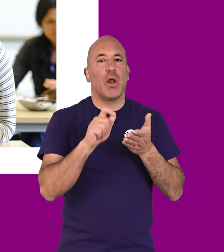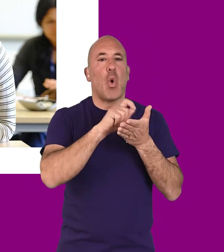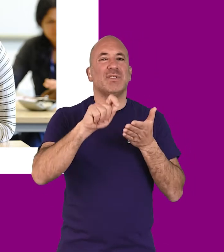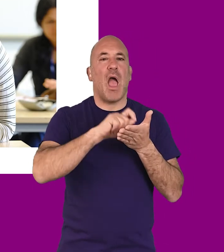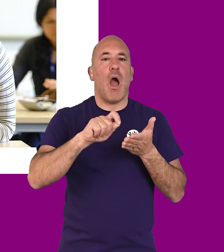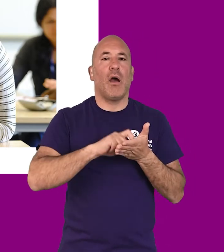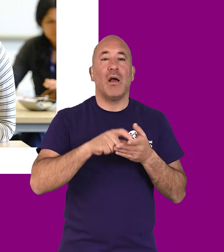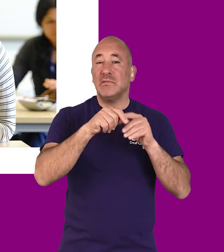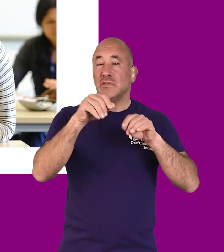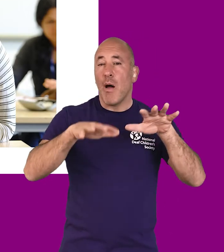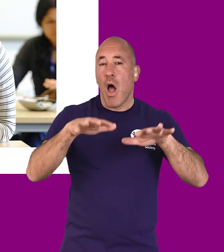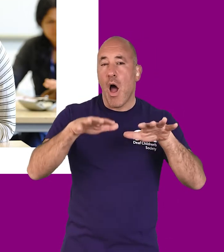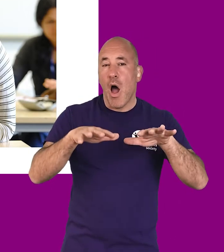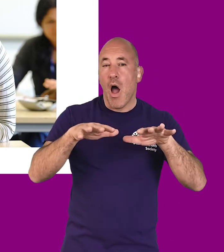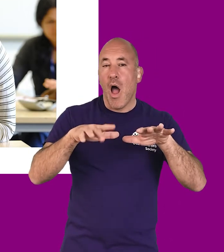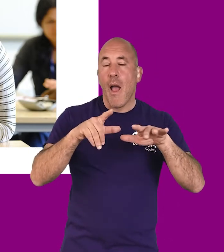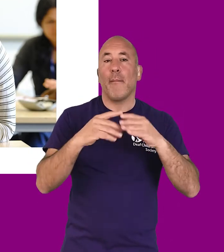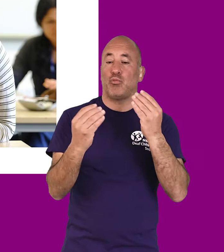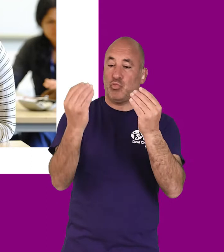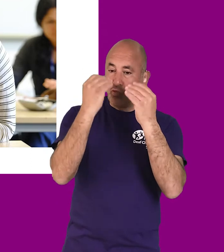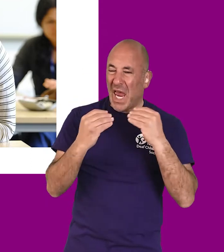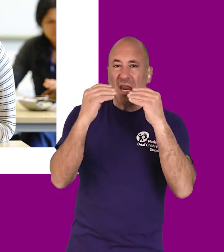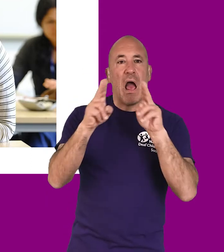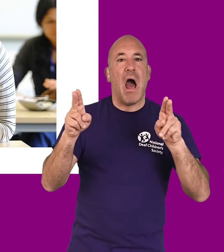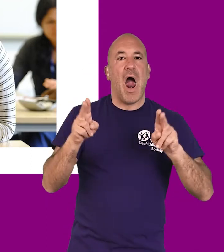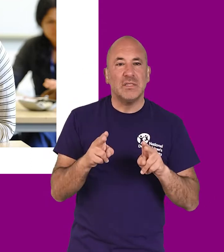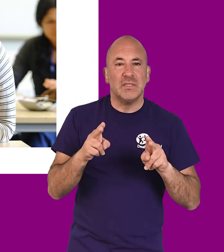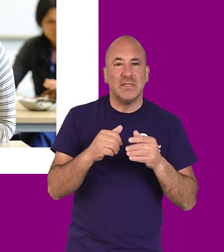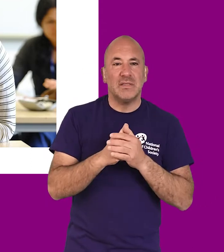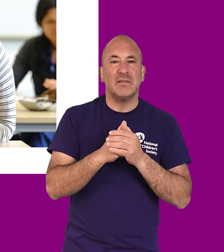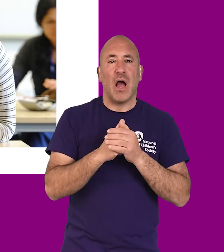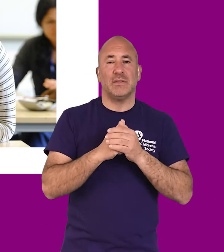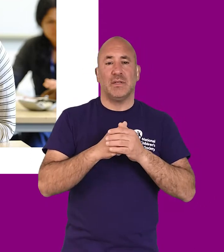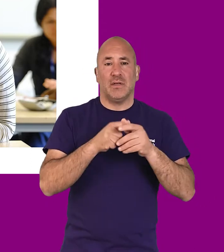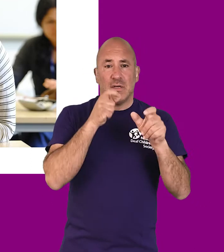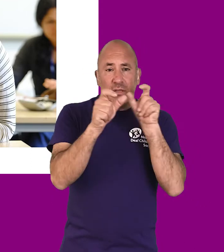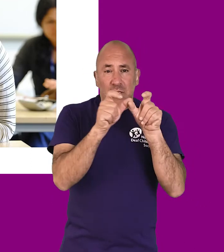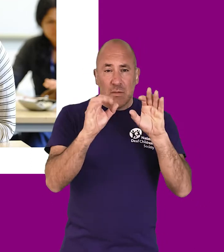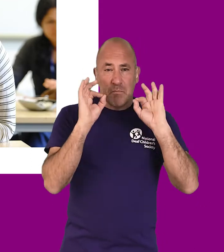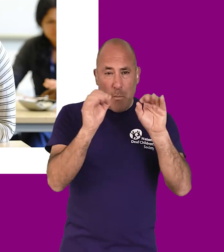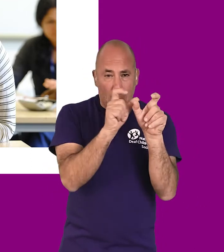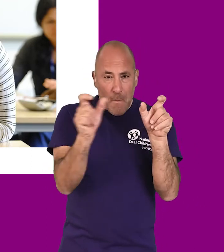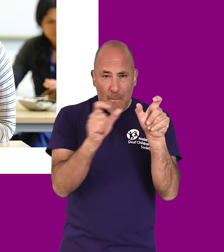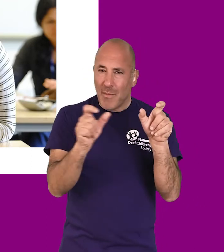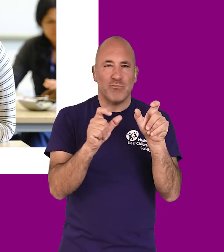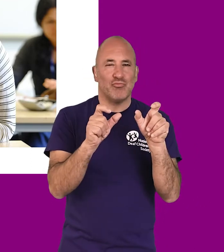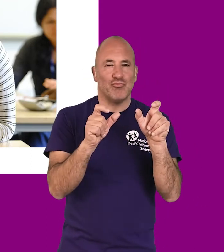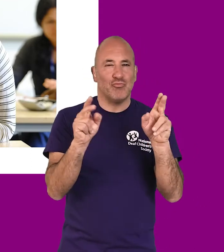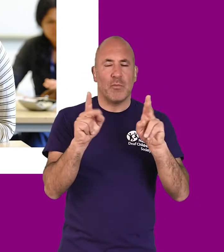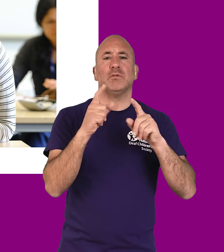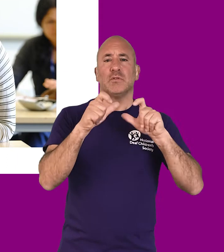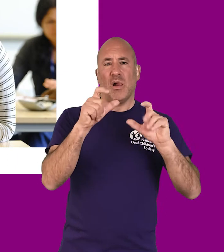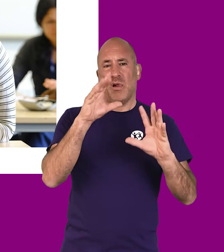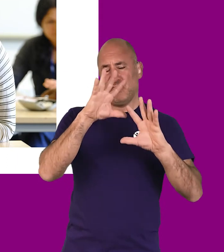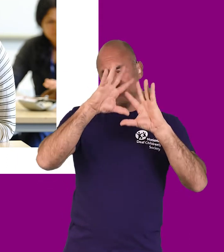An electronic note taker is a similar role, but requires less training, and the text provided is not